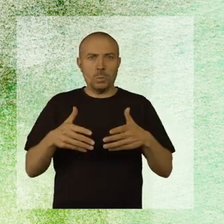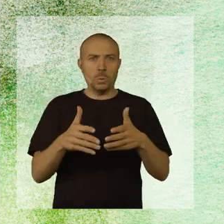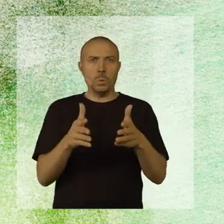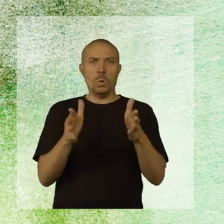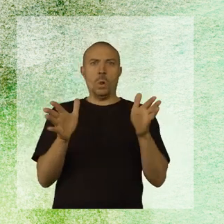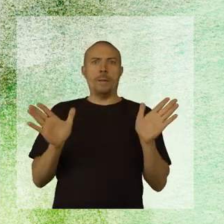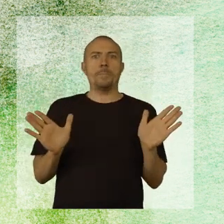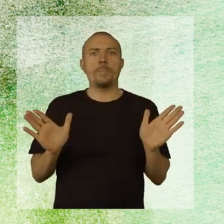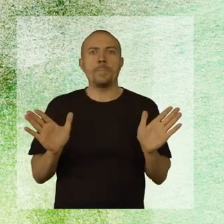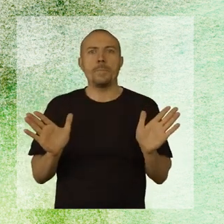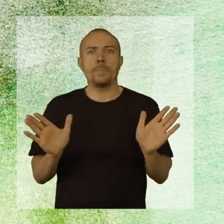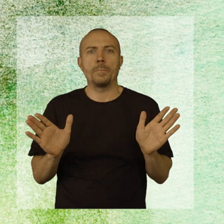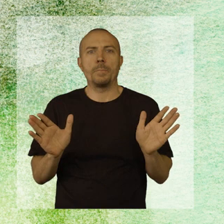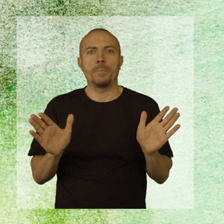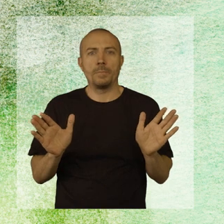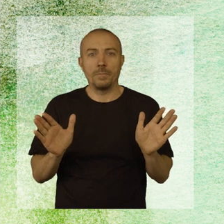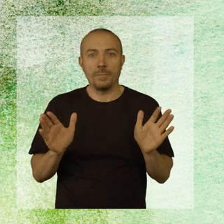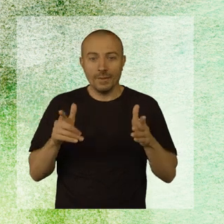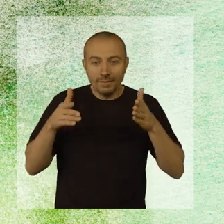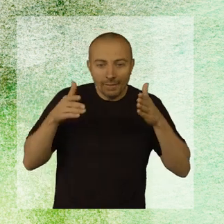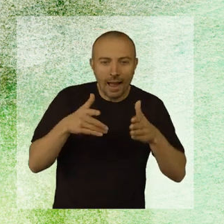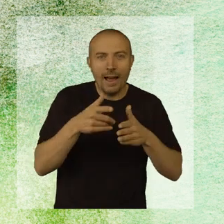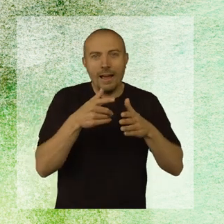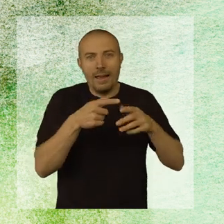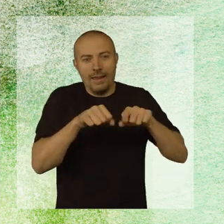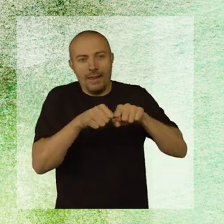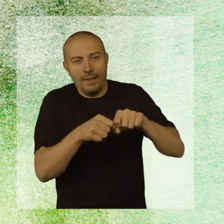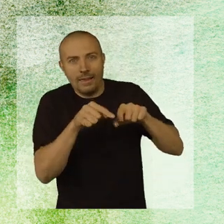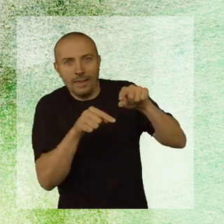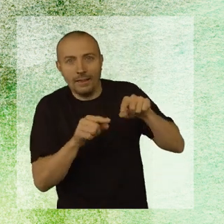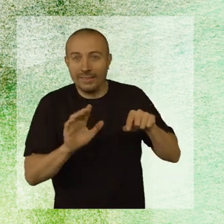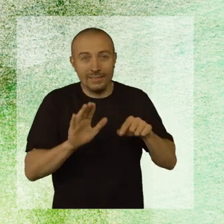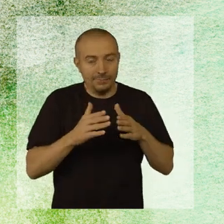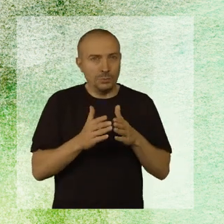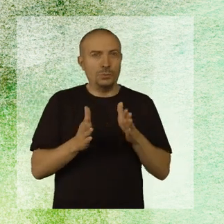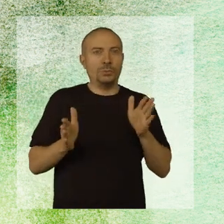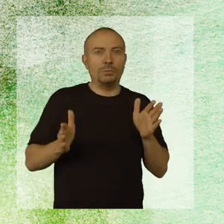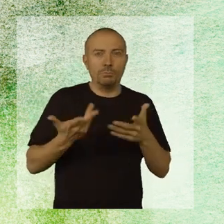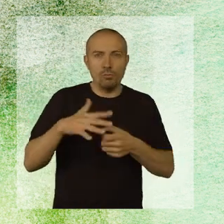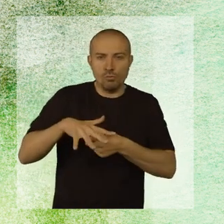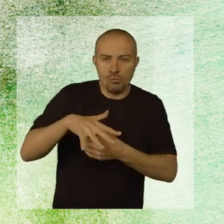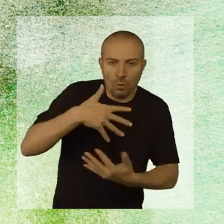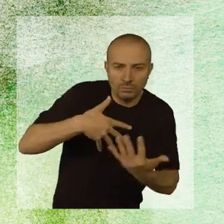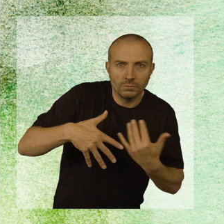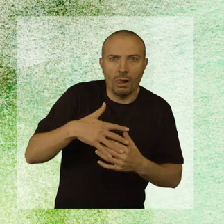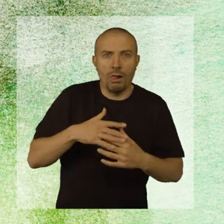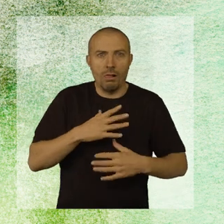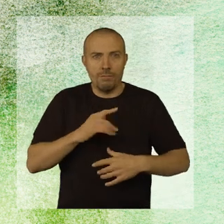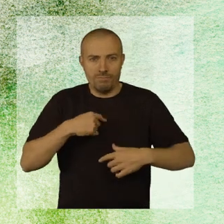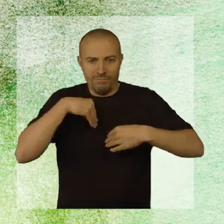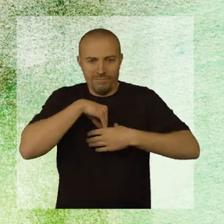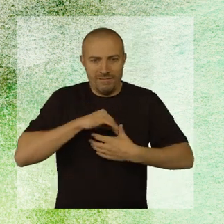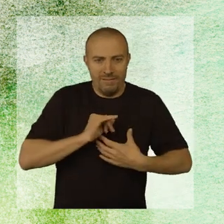disabilities varies from one individual to another individual, not only in terms of impairment, but also the different